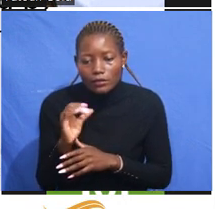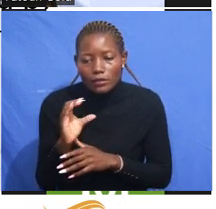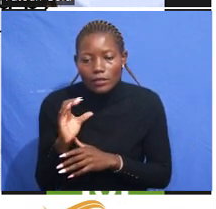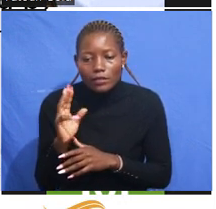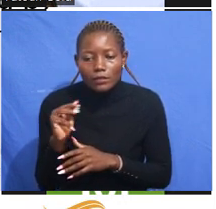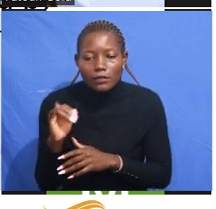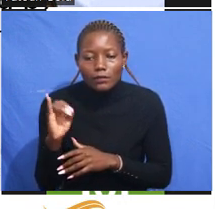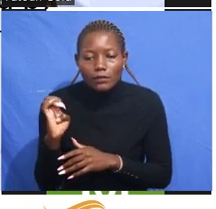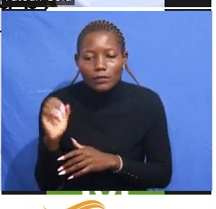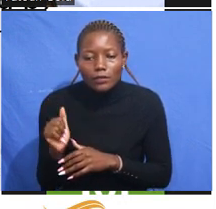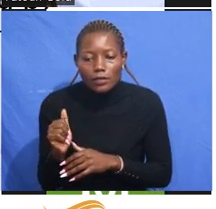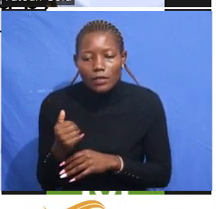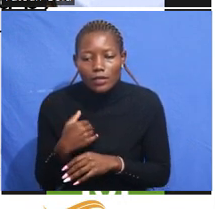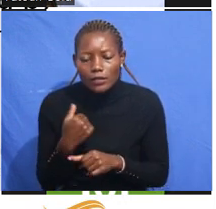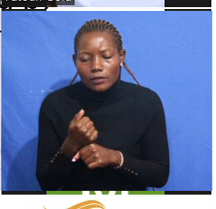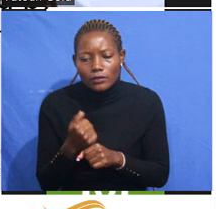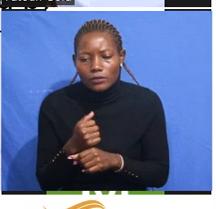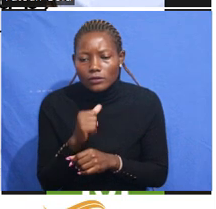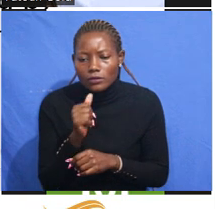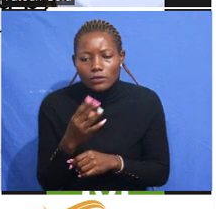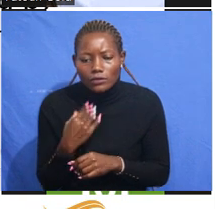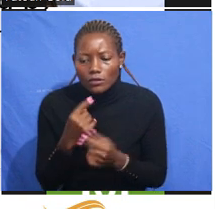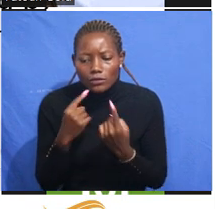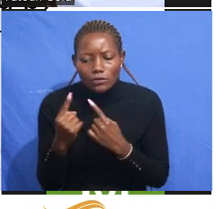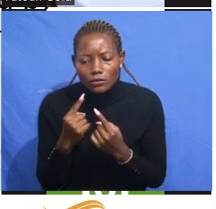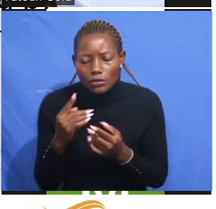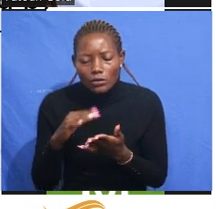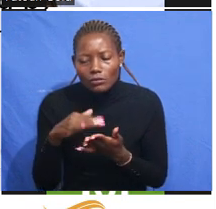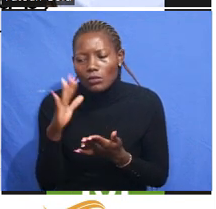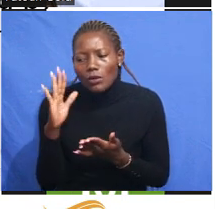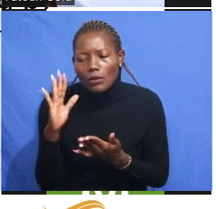Now, I do not want to go through all this